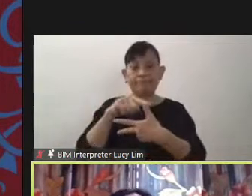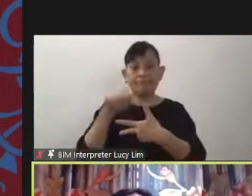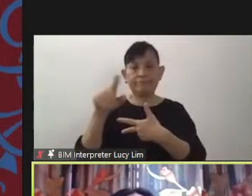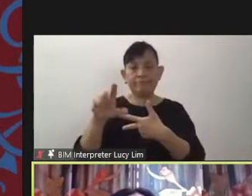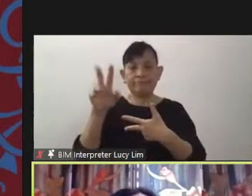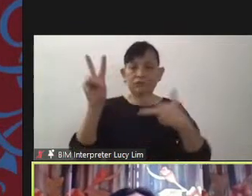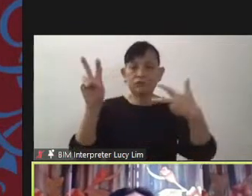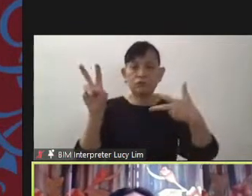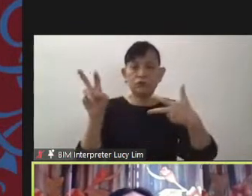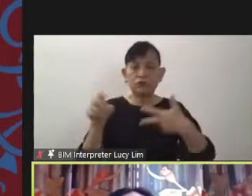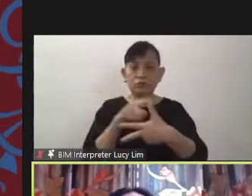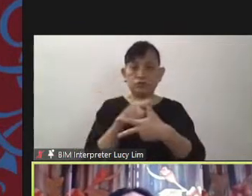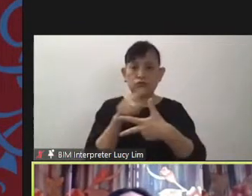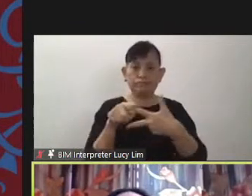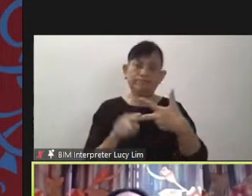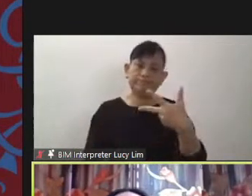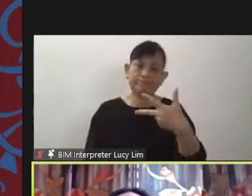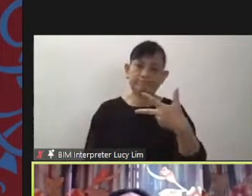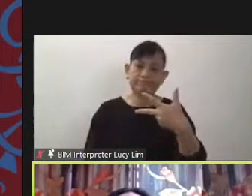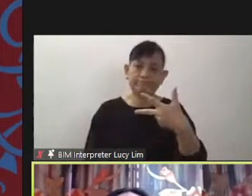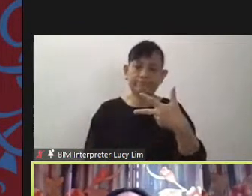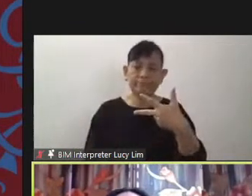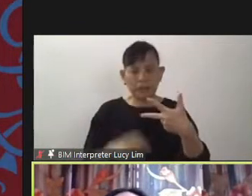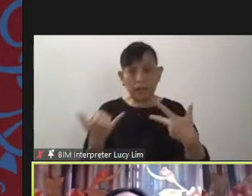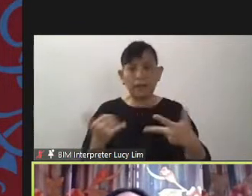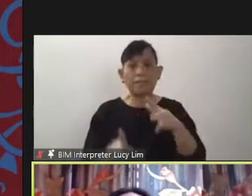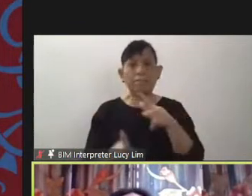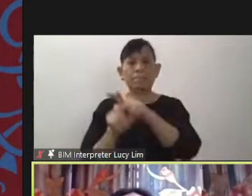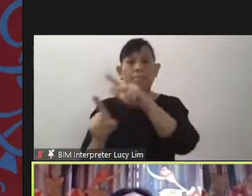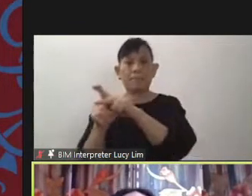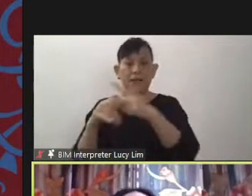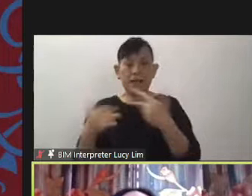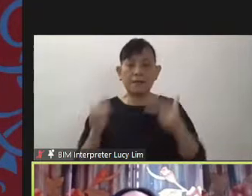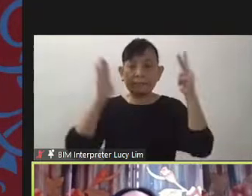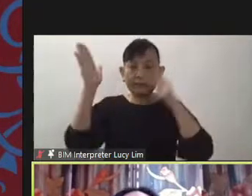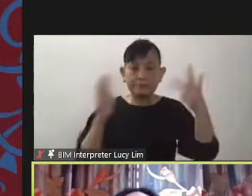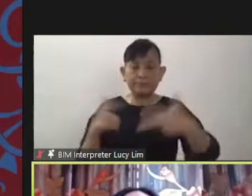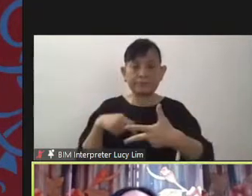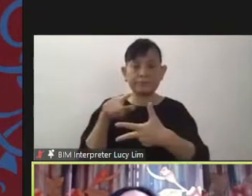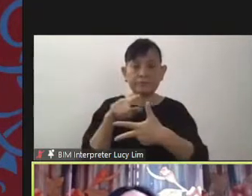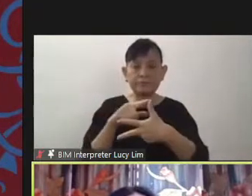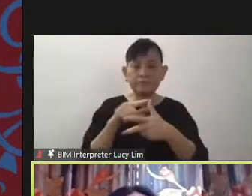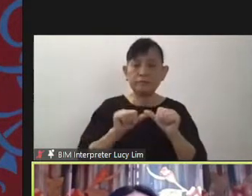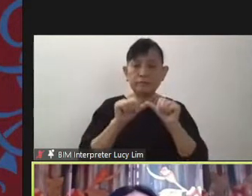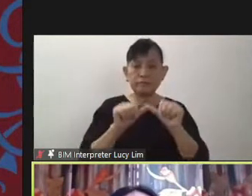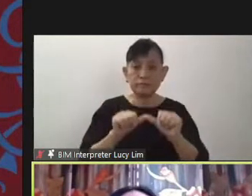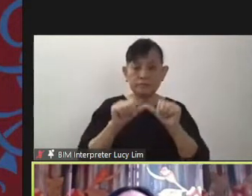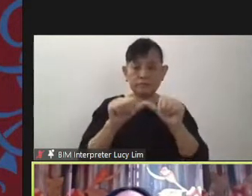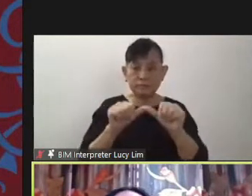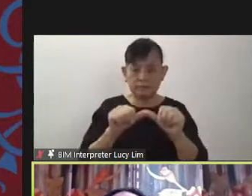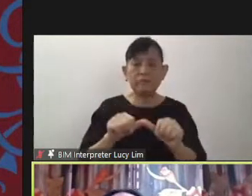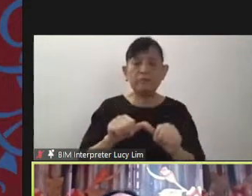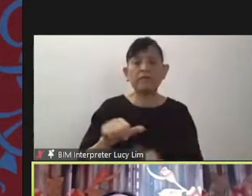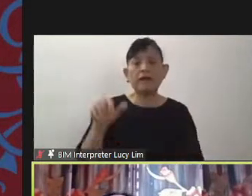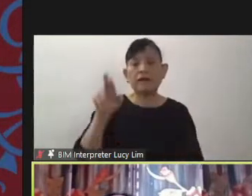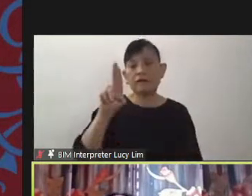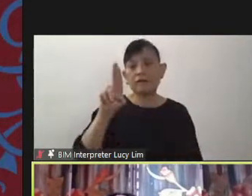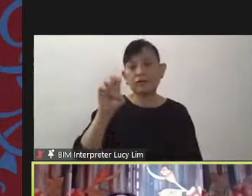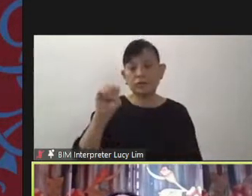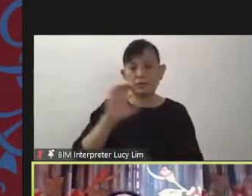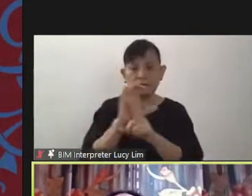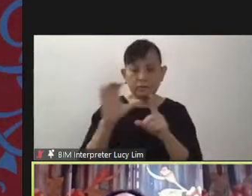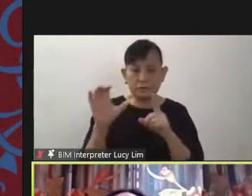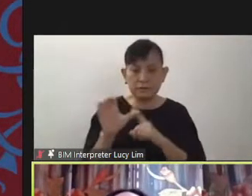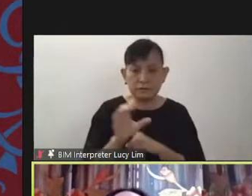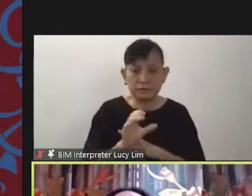issues that are existent in Malaysia. Firstly, we have a persistent rape culture. We have rampant